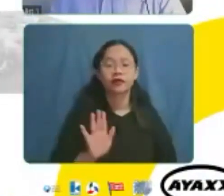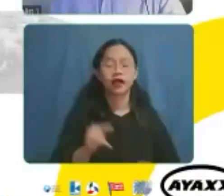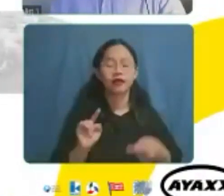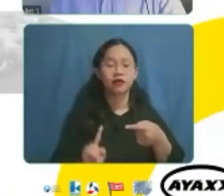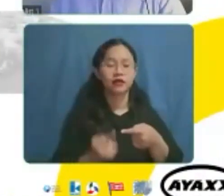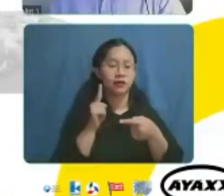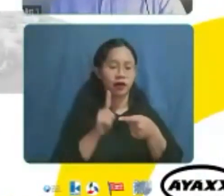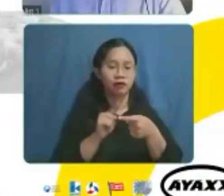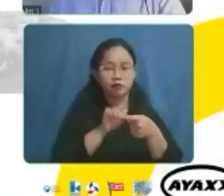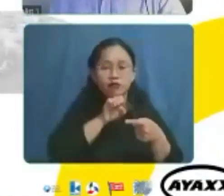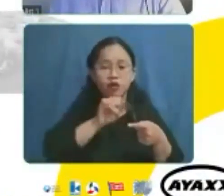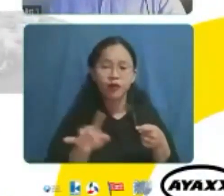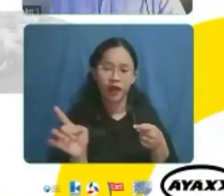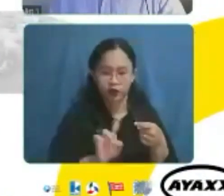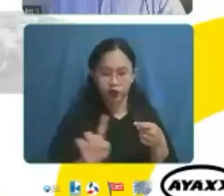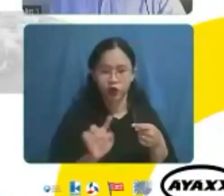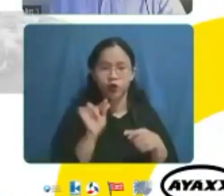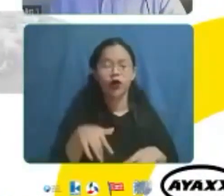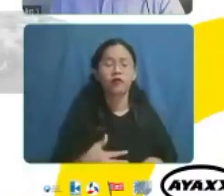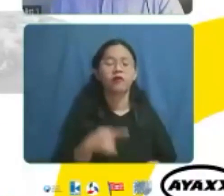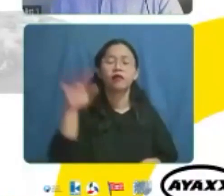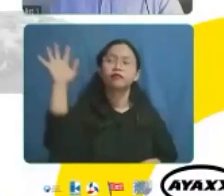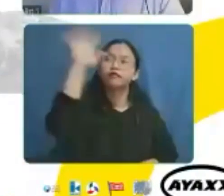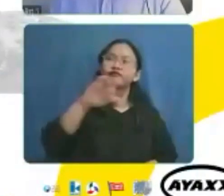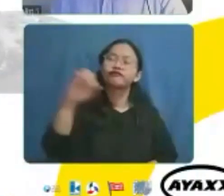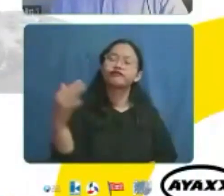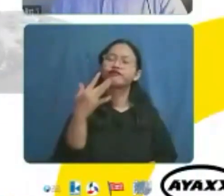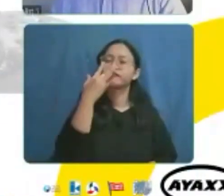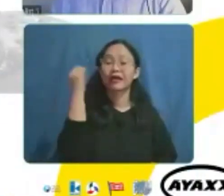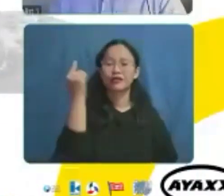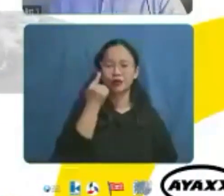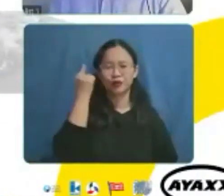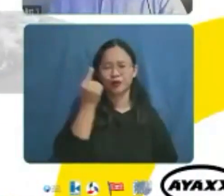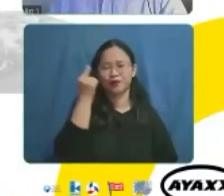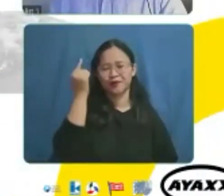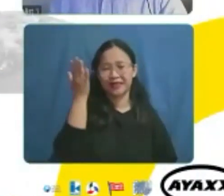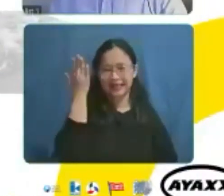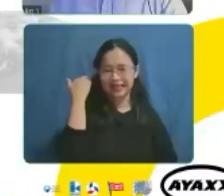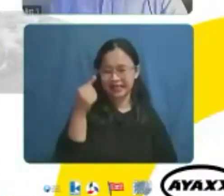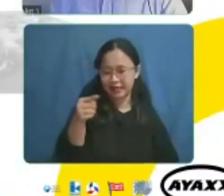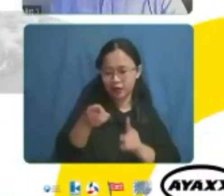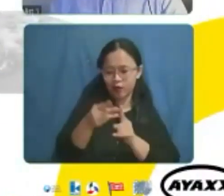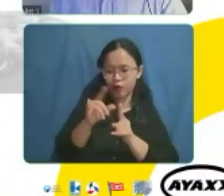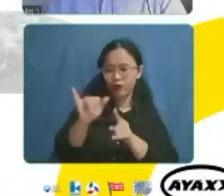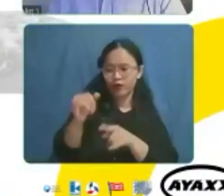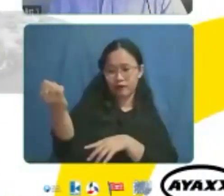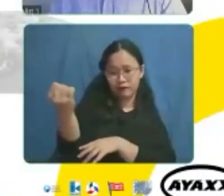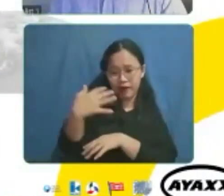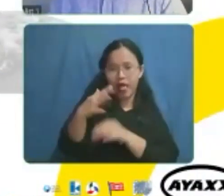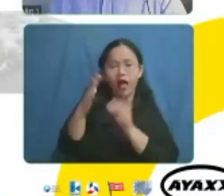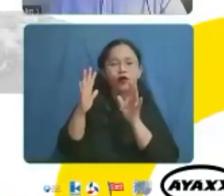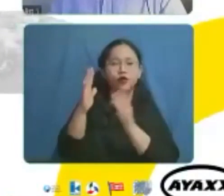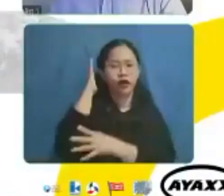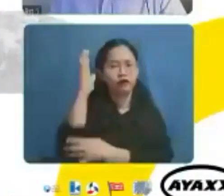complex picture, and Professor Budi has touched on this a bit. We normally, when we talk about air pollution